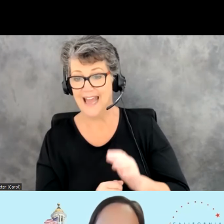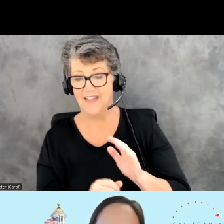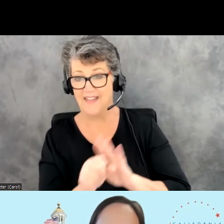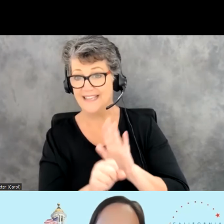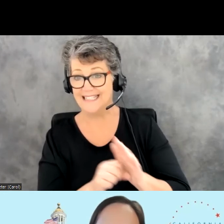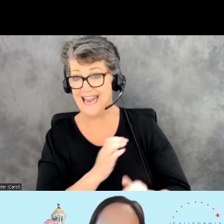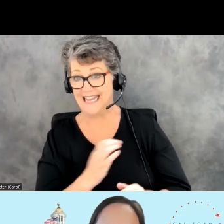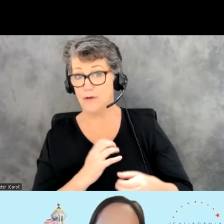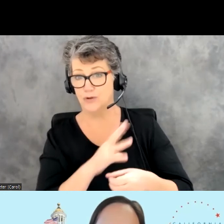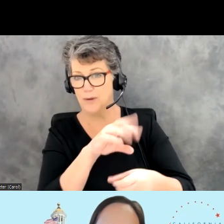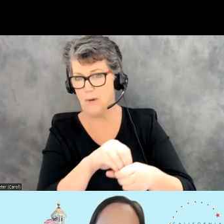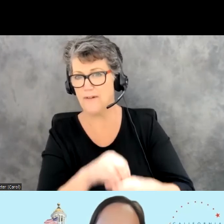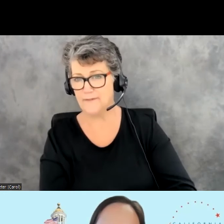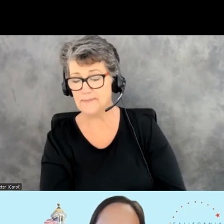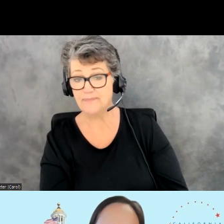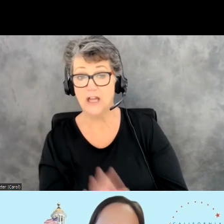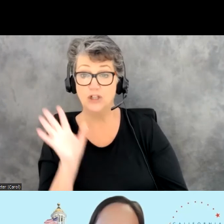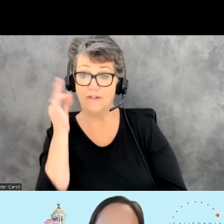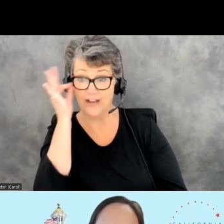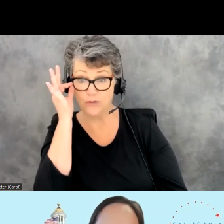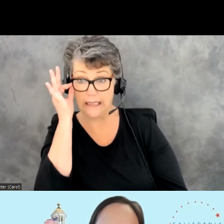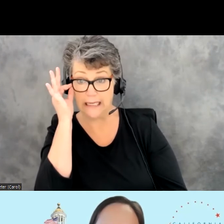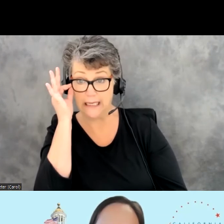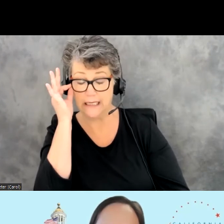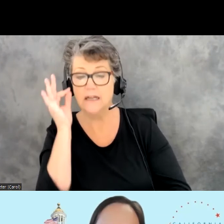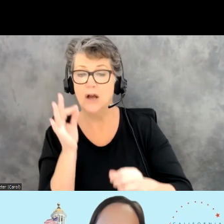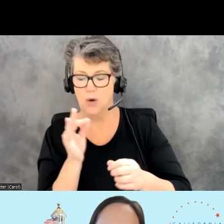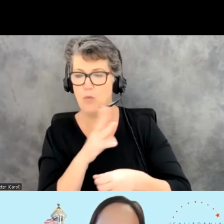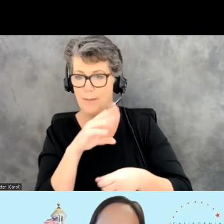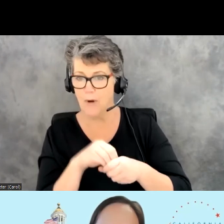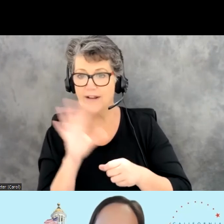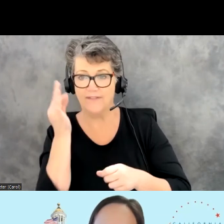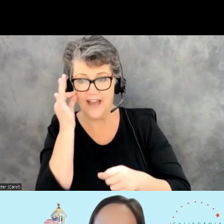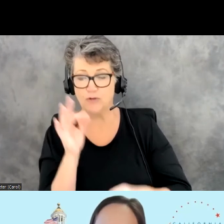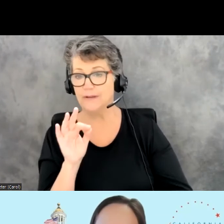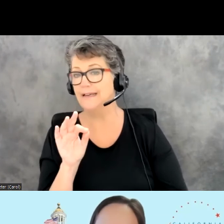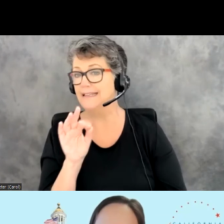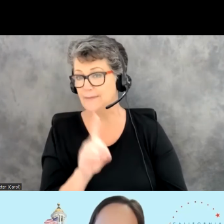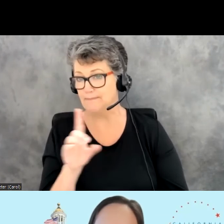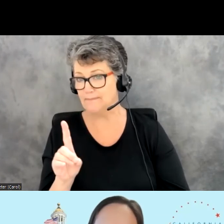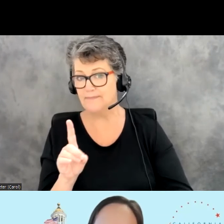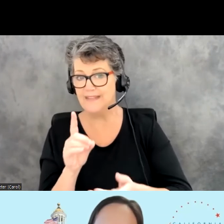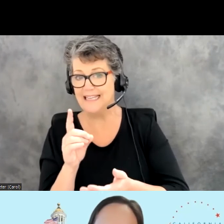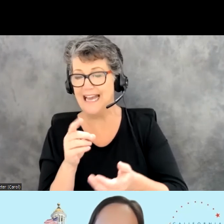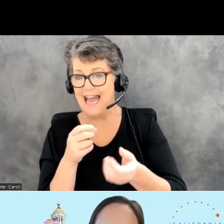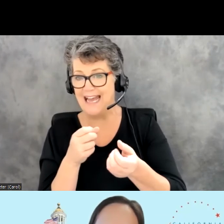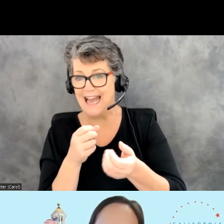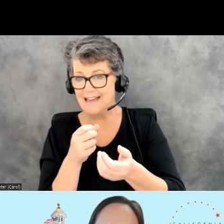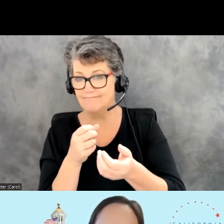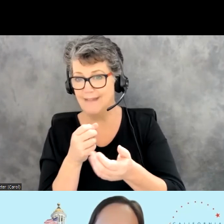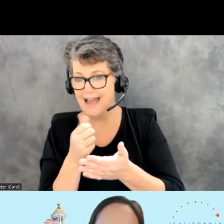Council is a part of. And so federally, we're a part of the Federal Developmental Disabilities Assistance and Bill of Rights